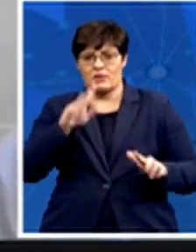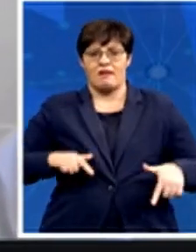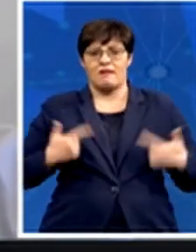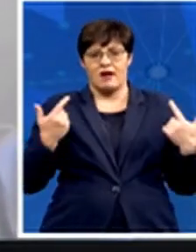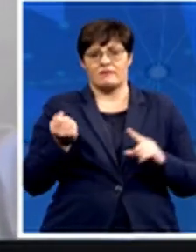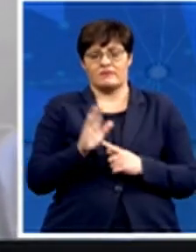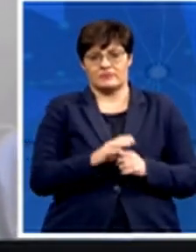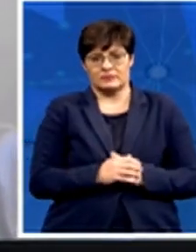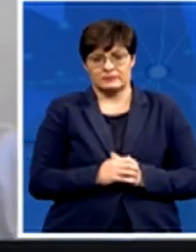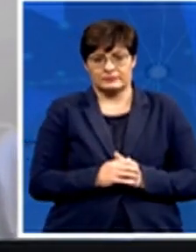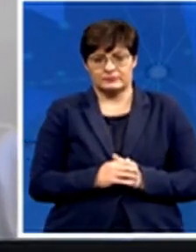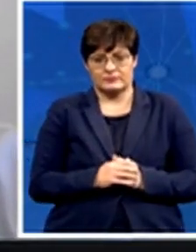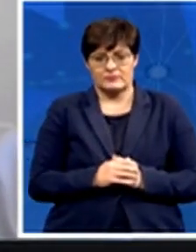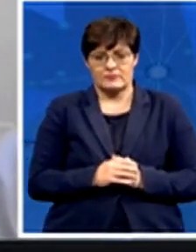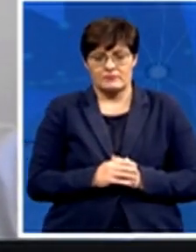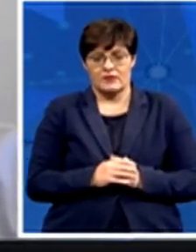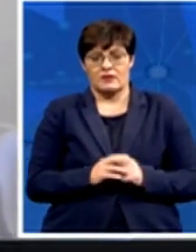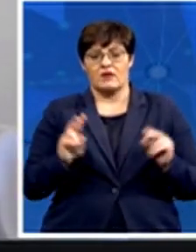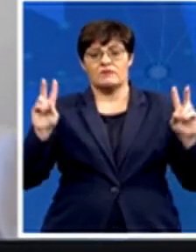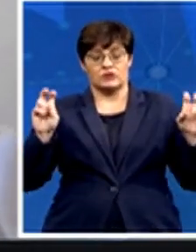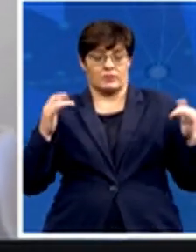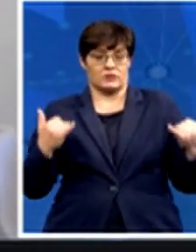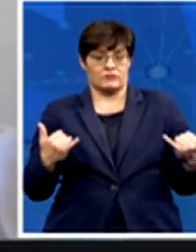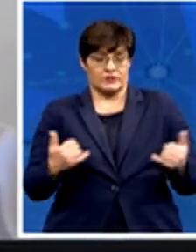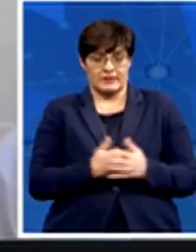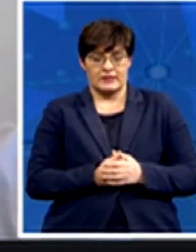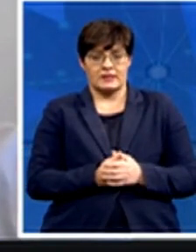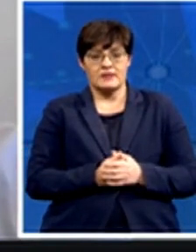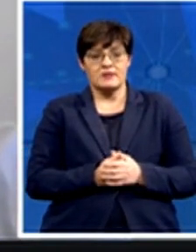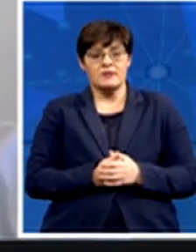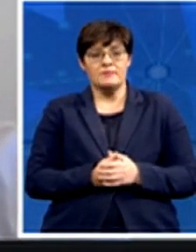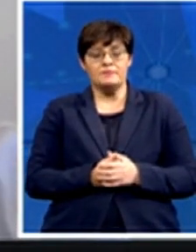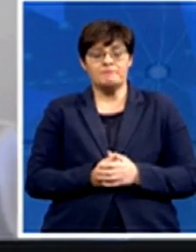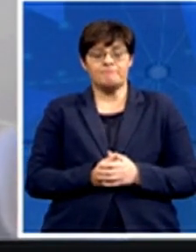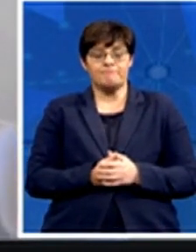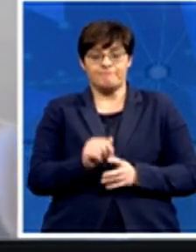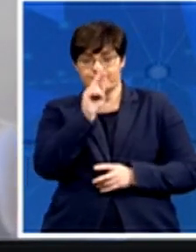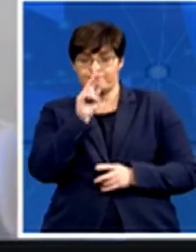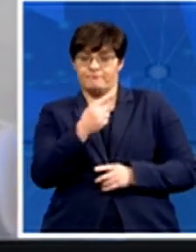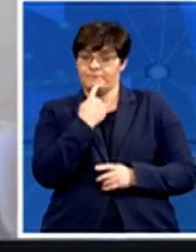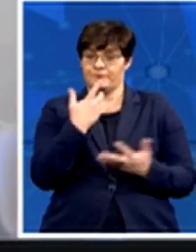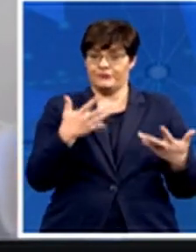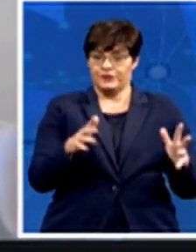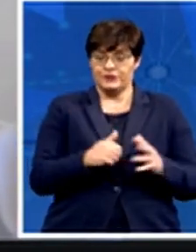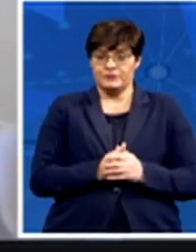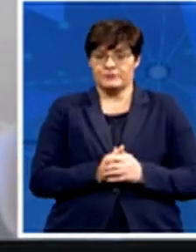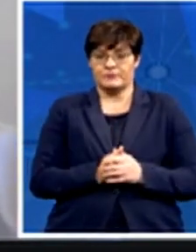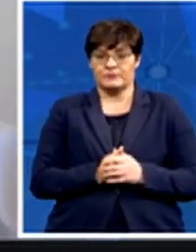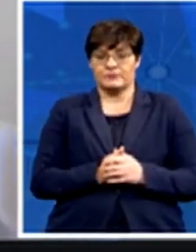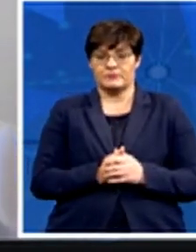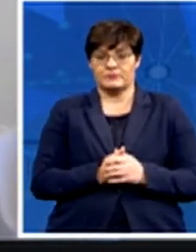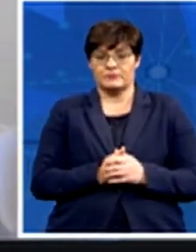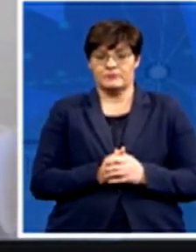the topic for today. Now, as you have alluded to, first on our panelists will